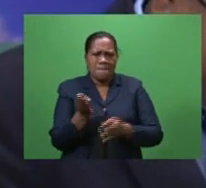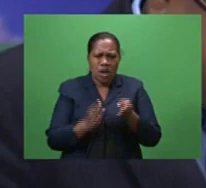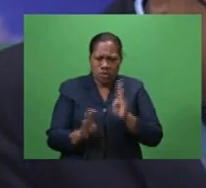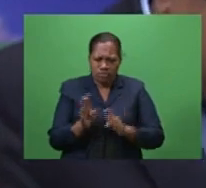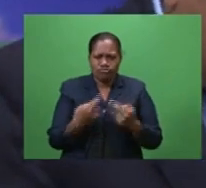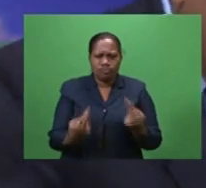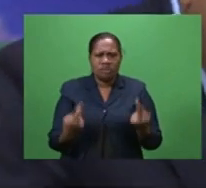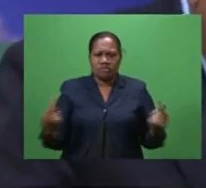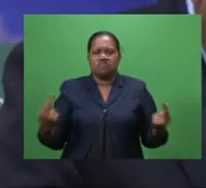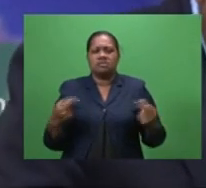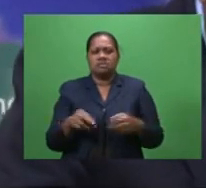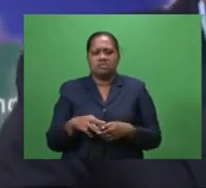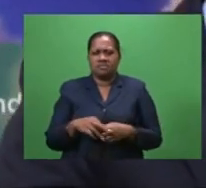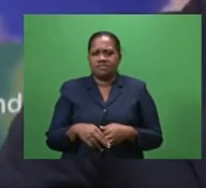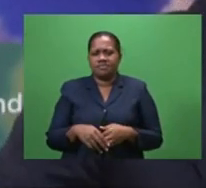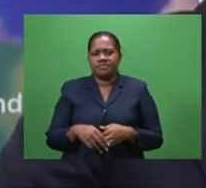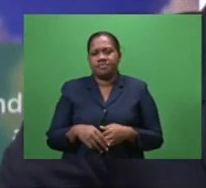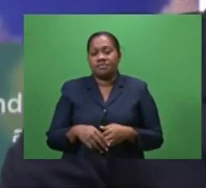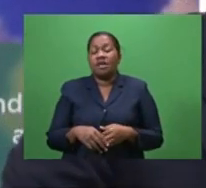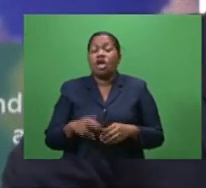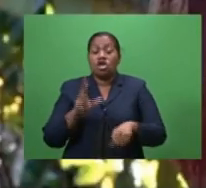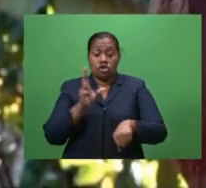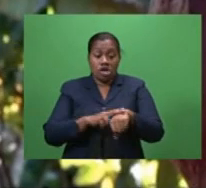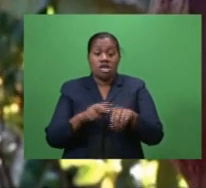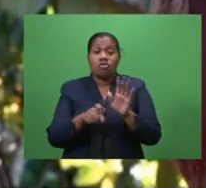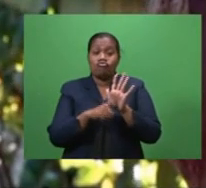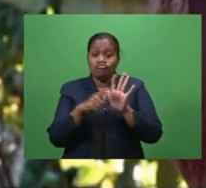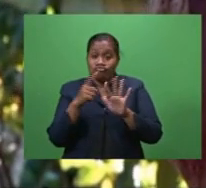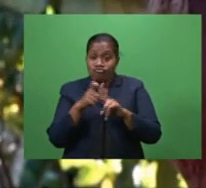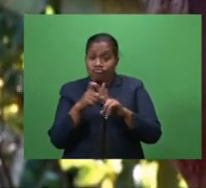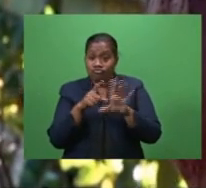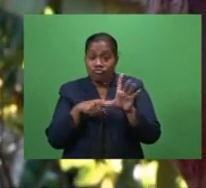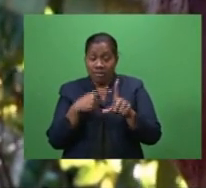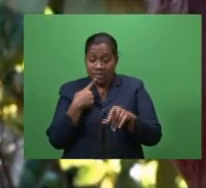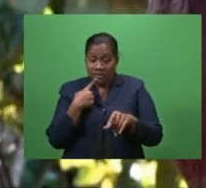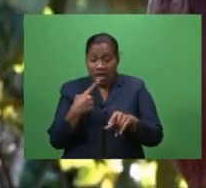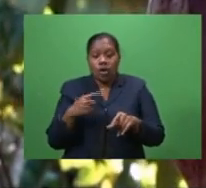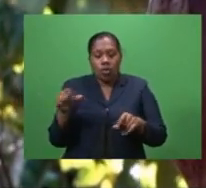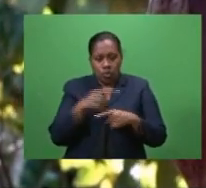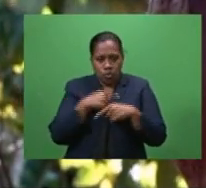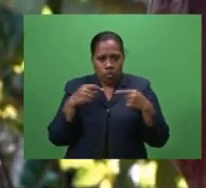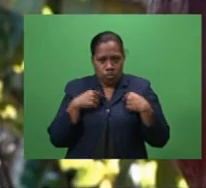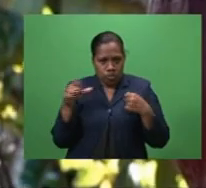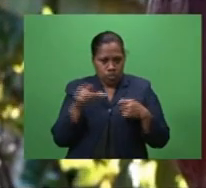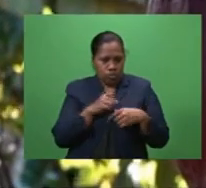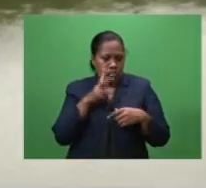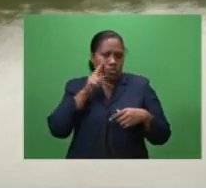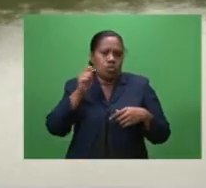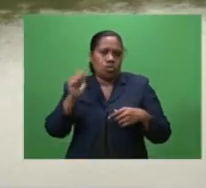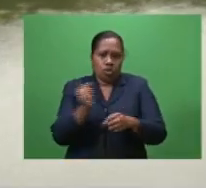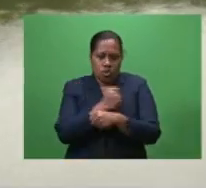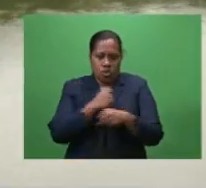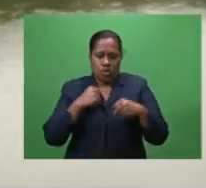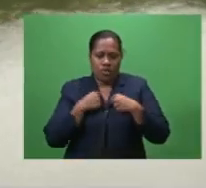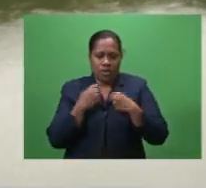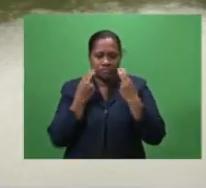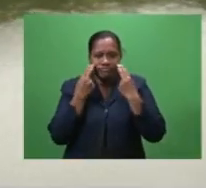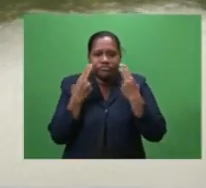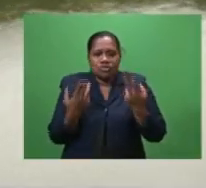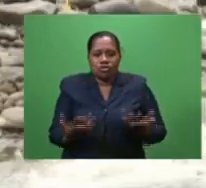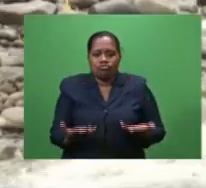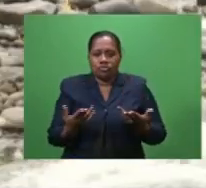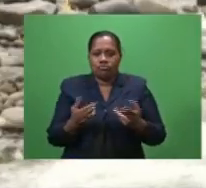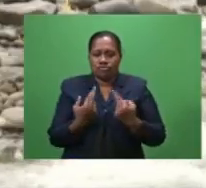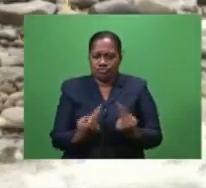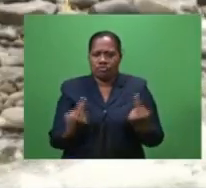activity. Dr. Reddy says it is also crucial for us to alter the way we treat our natural resources, especially in agriculture